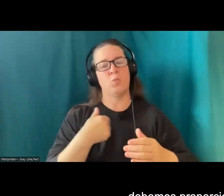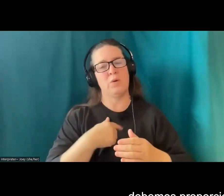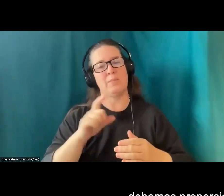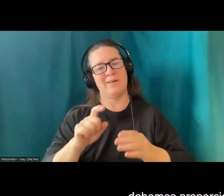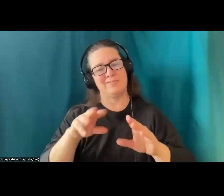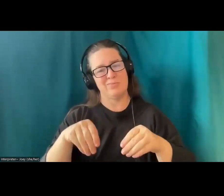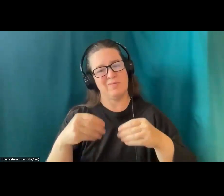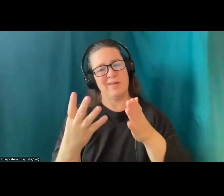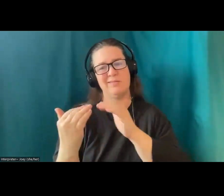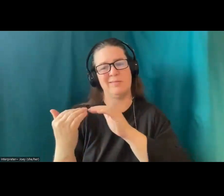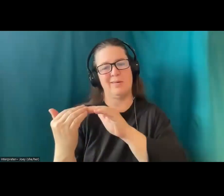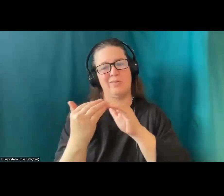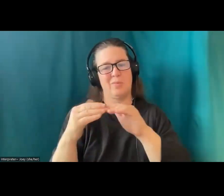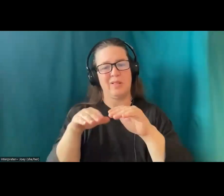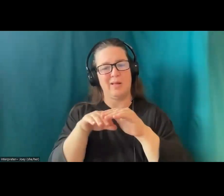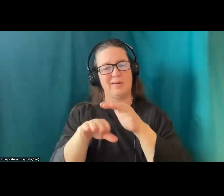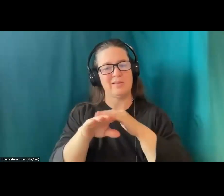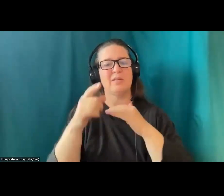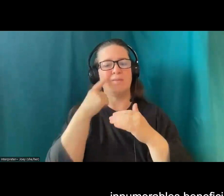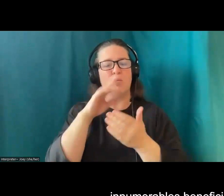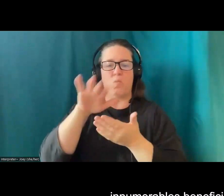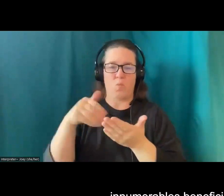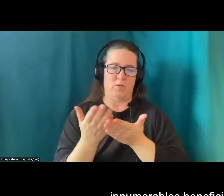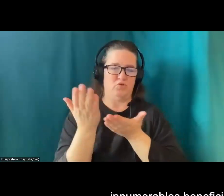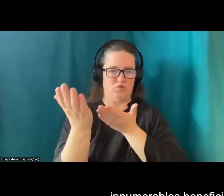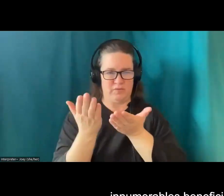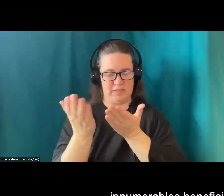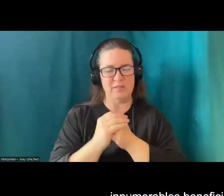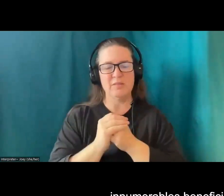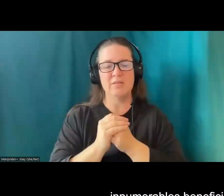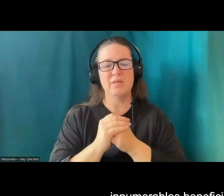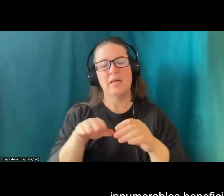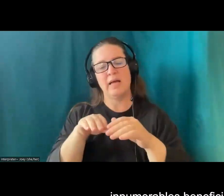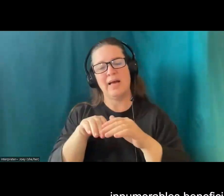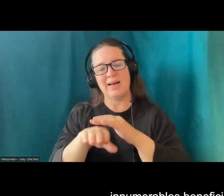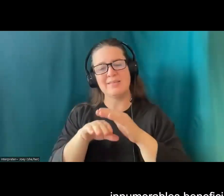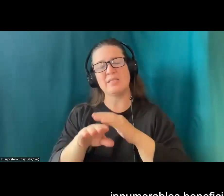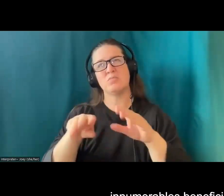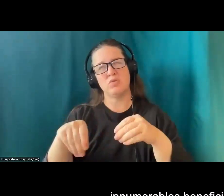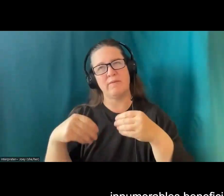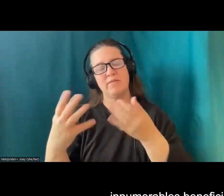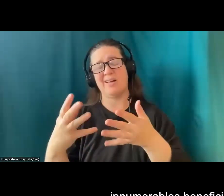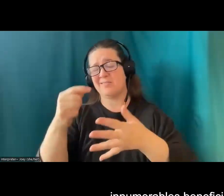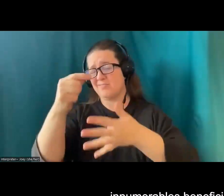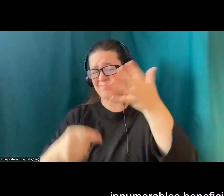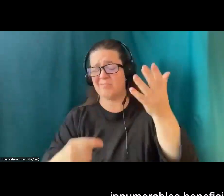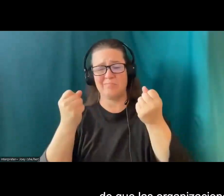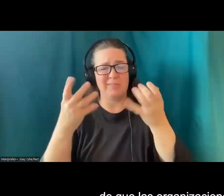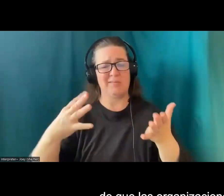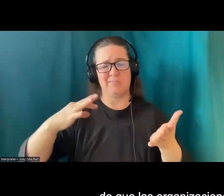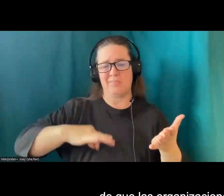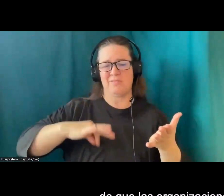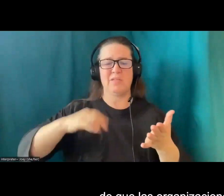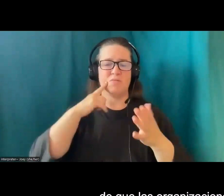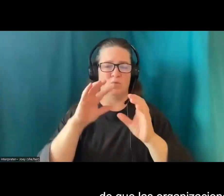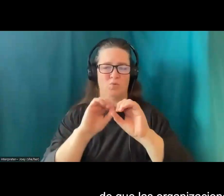services. Access to the arts and culture provide innumerable benefits to our communities, and ensuring that organizations have